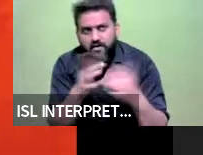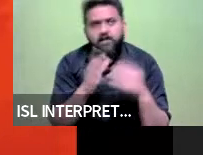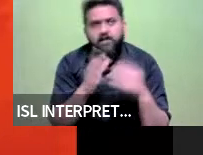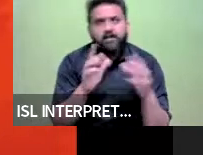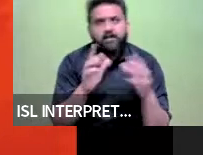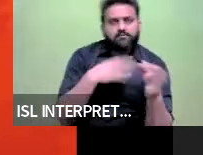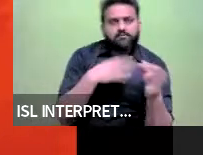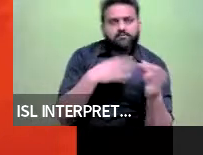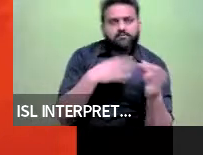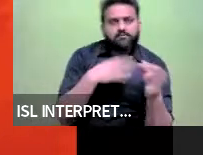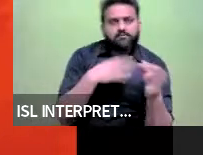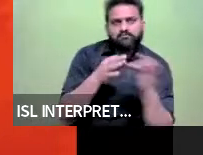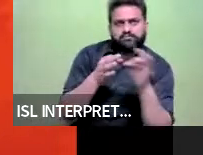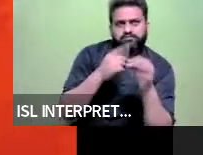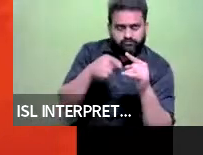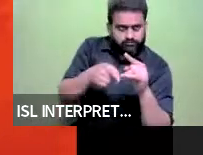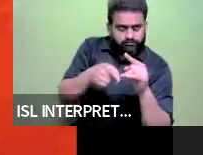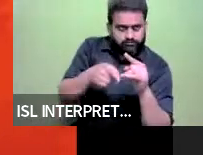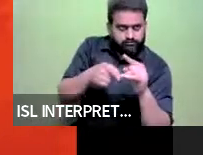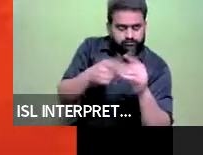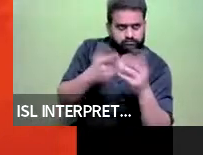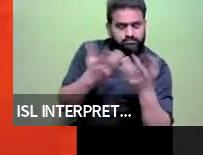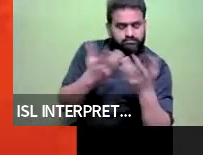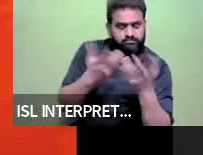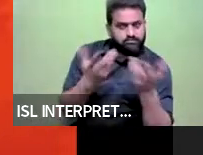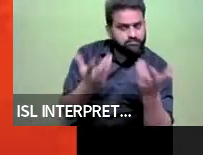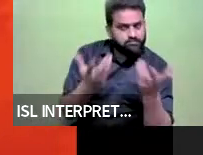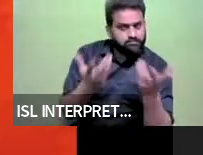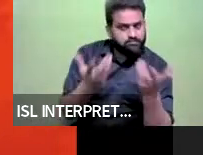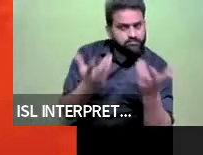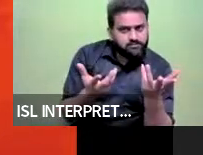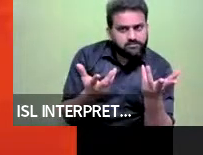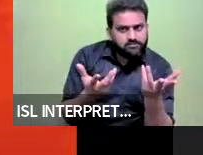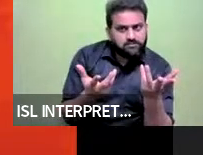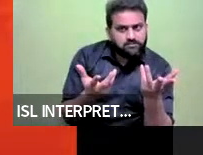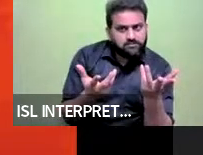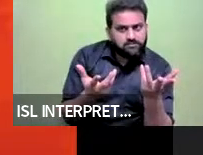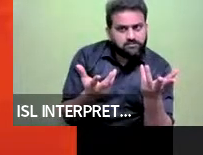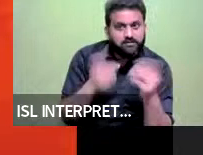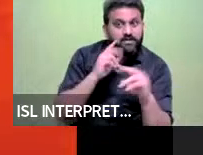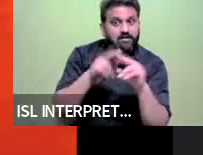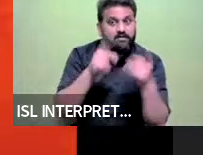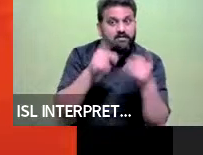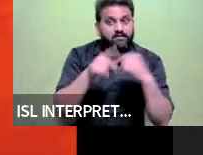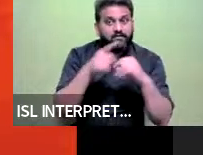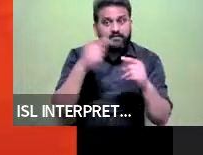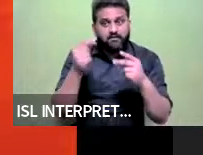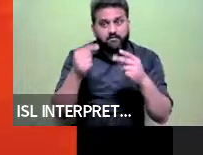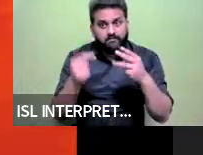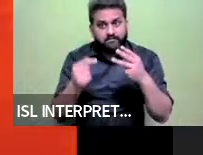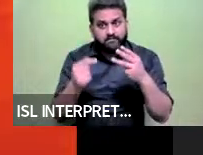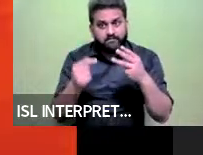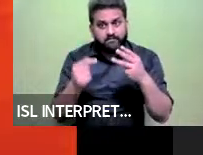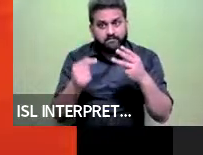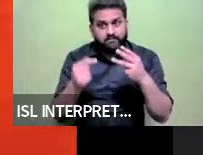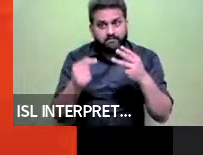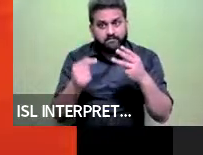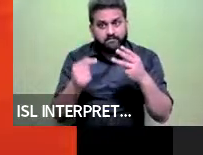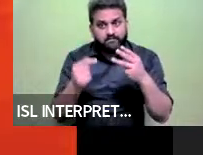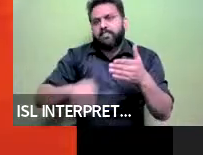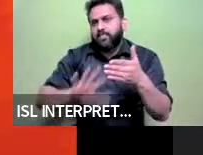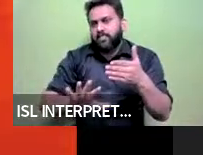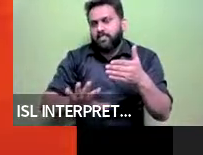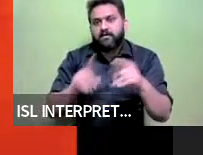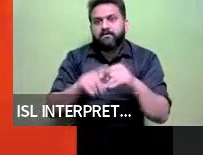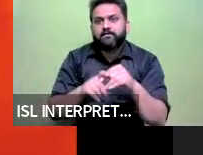the point on that. If you have so many alternative arguments, you cut it down. Don't do that. Just focus on that